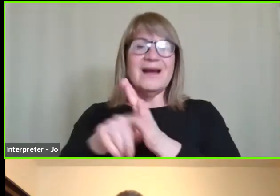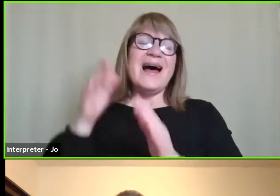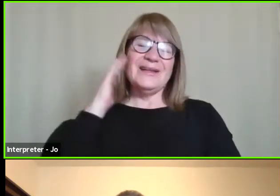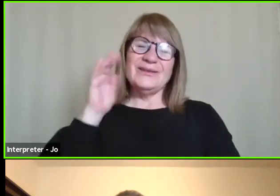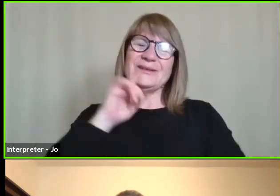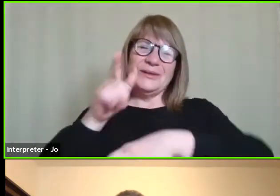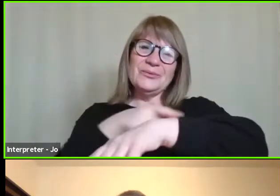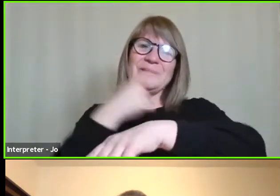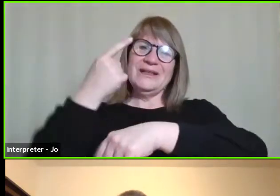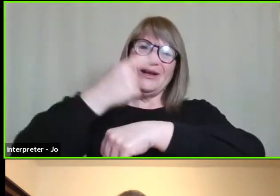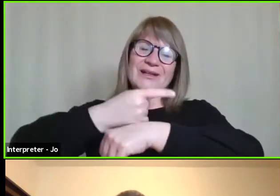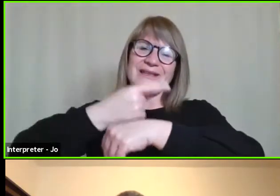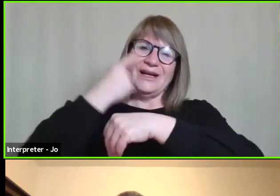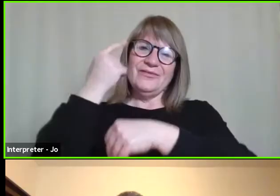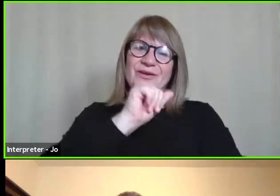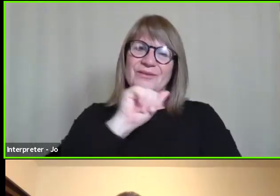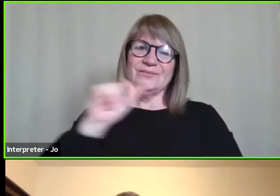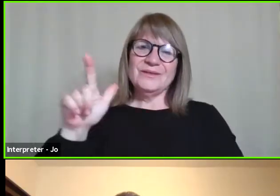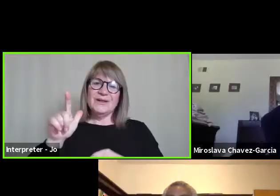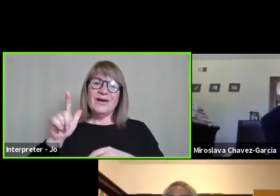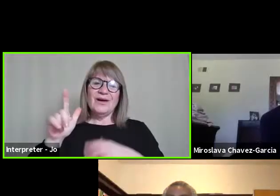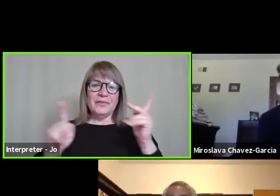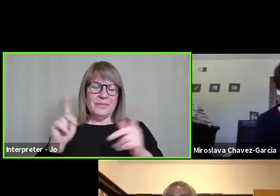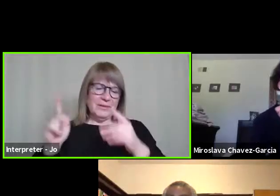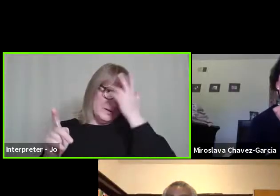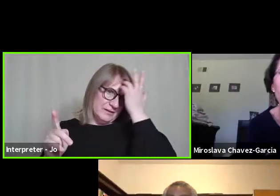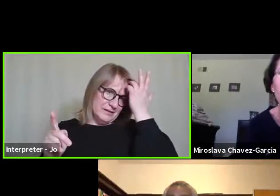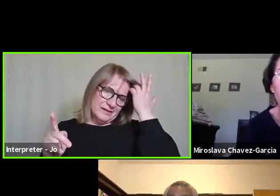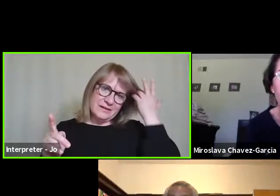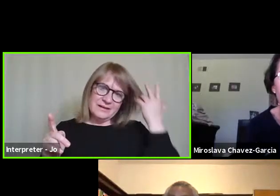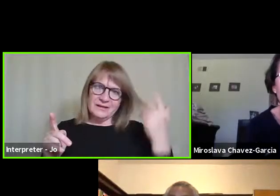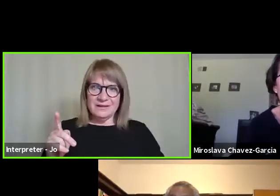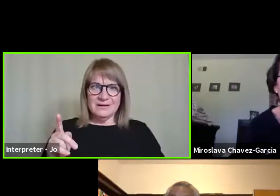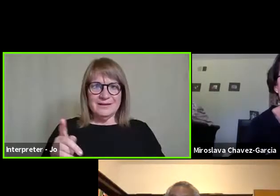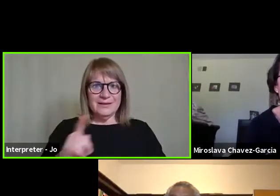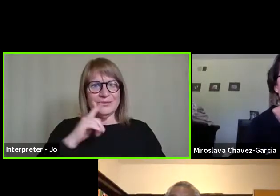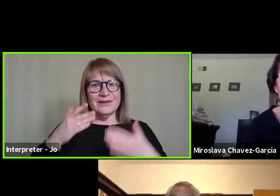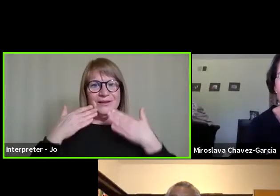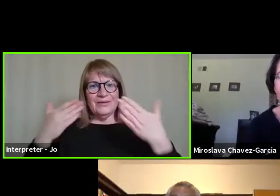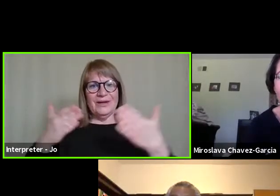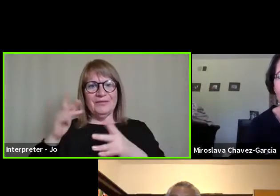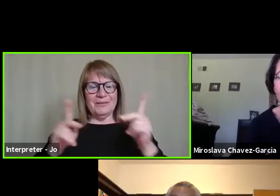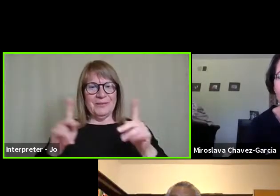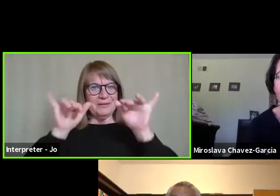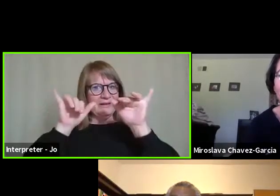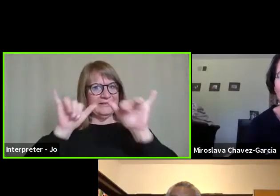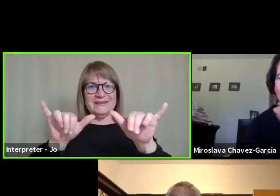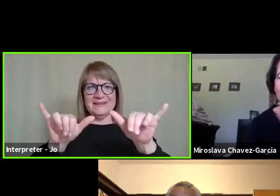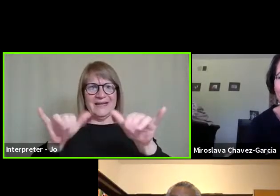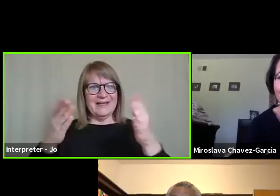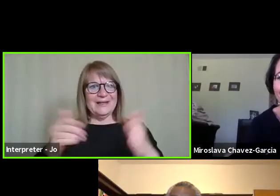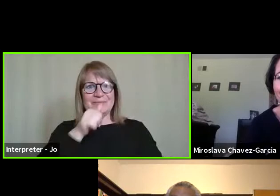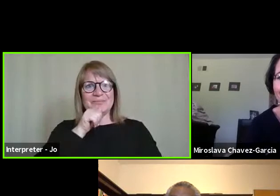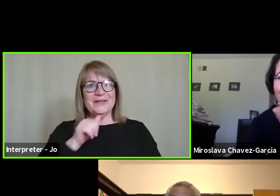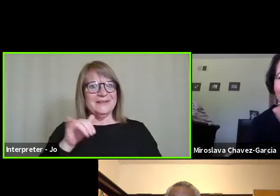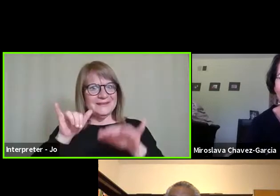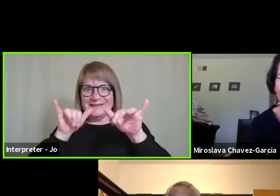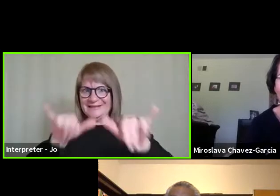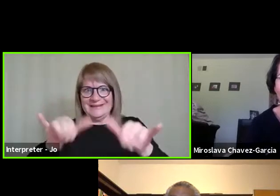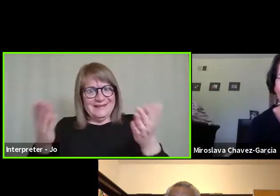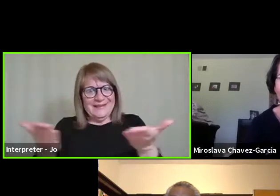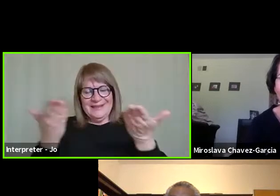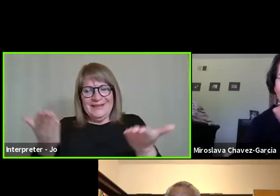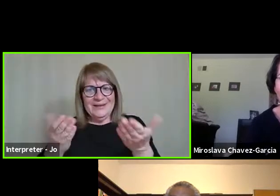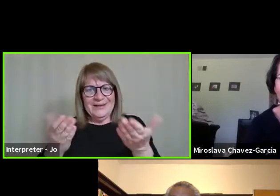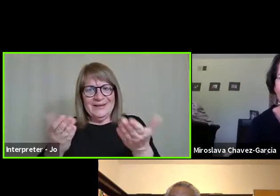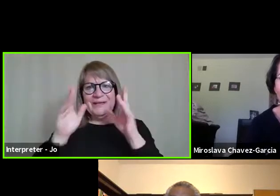day for everyone very grateful to people who have stuck it out but